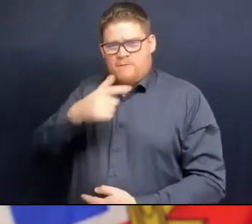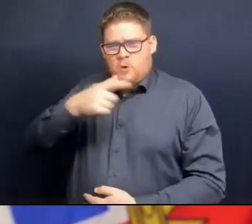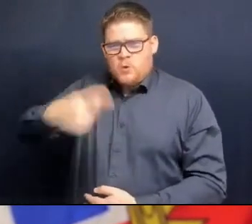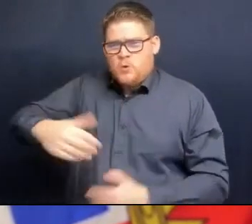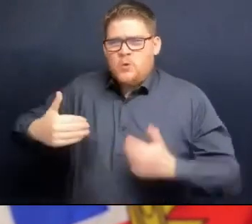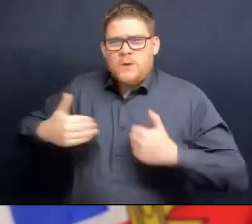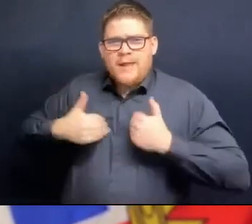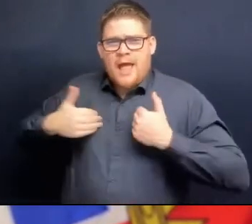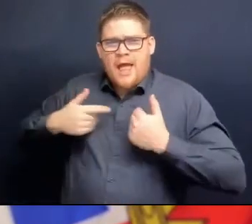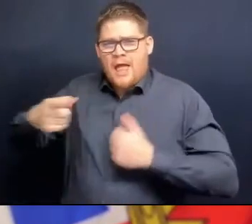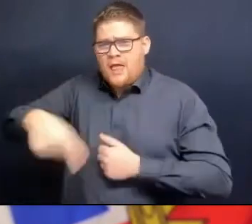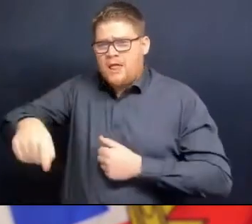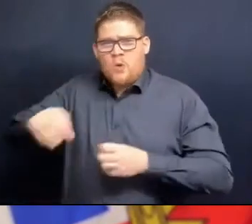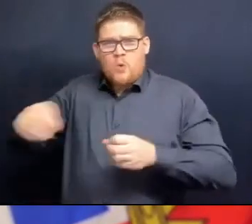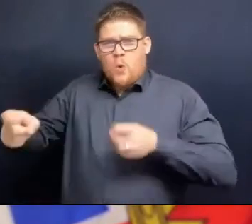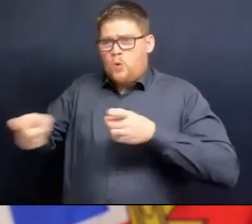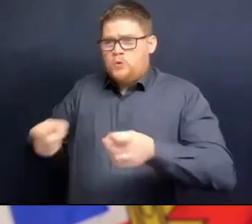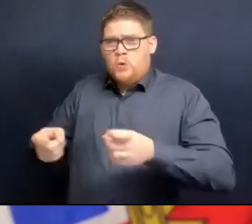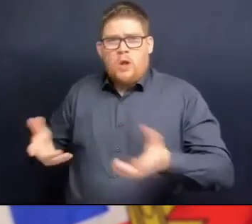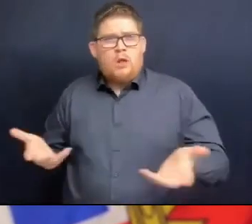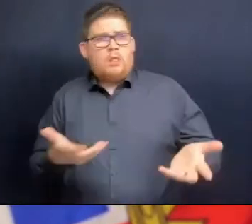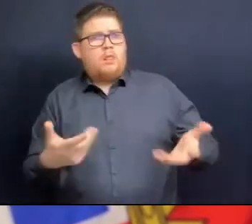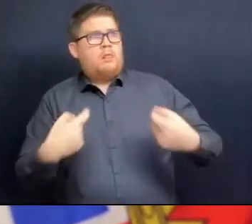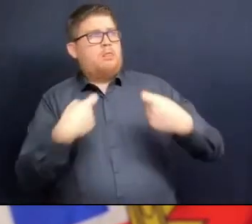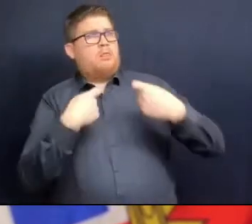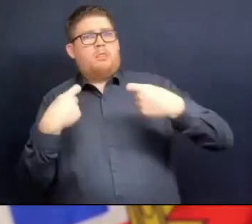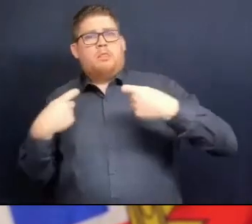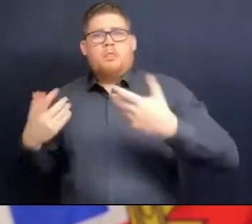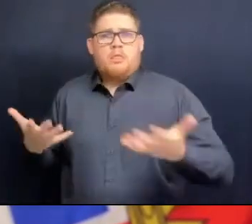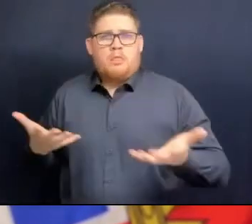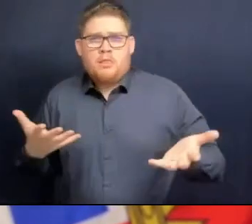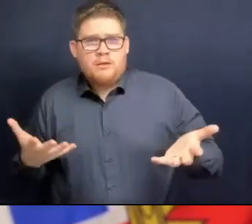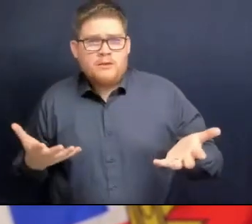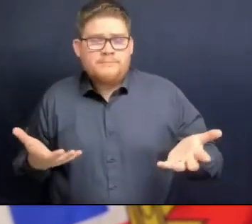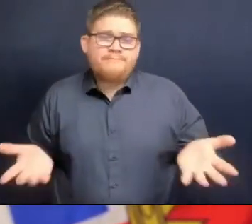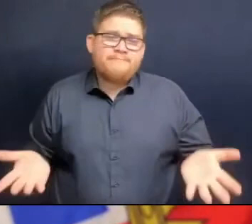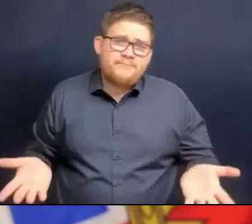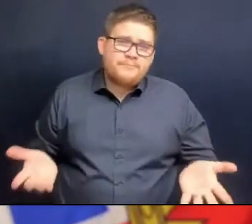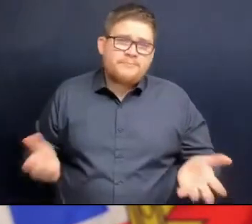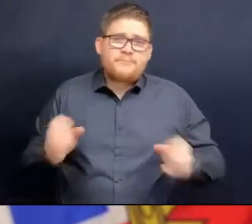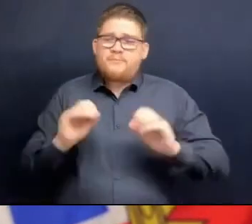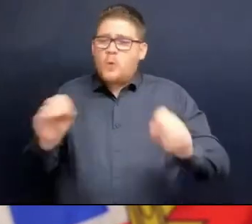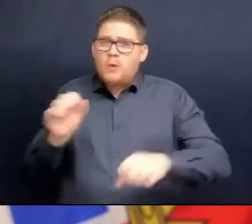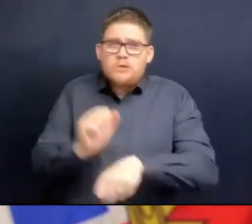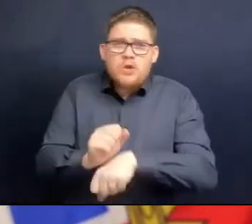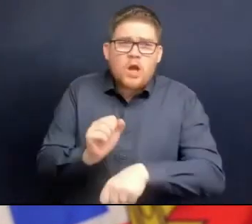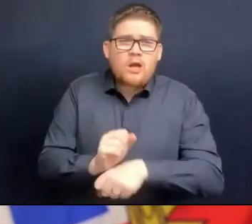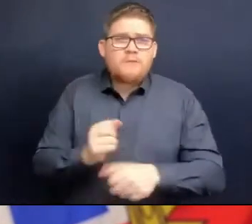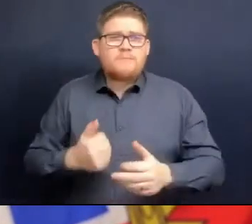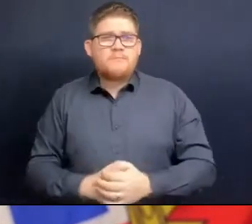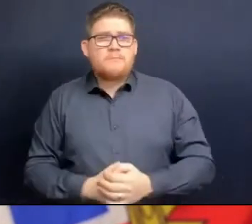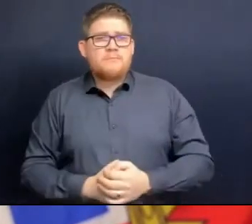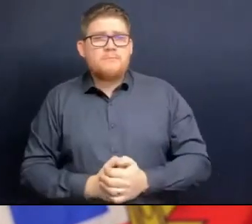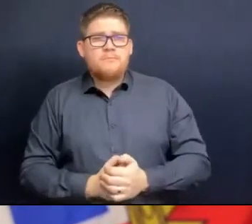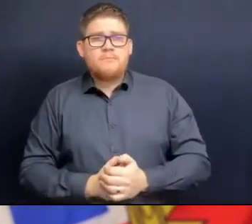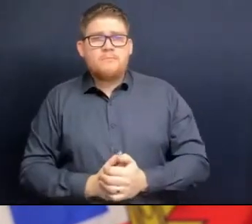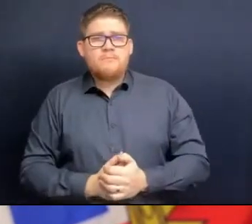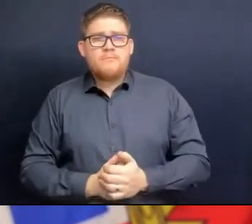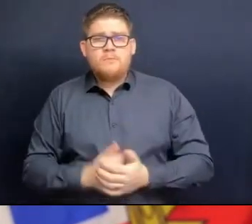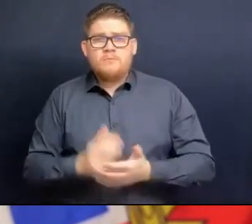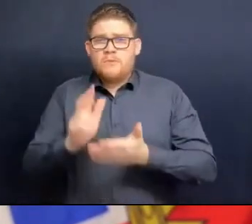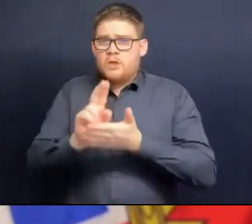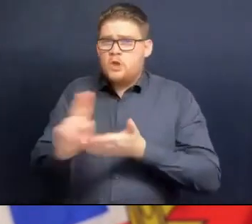younger people who have had very little control over things, who have had lack of job prospects, and especially